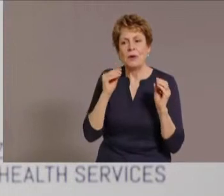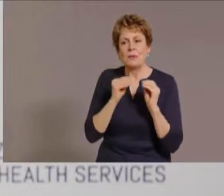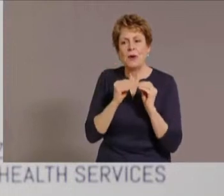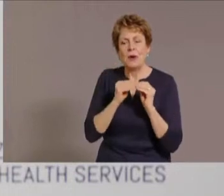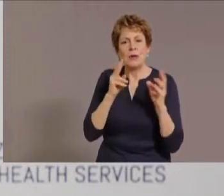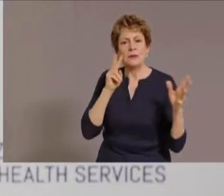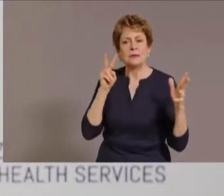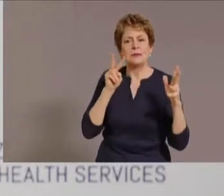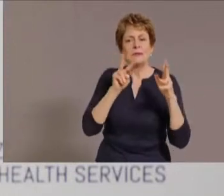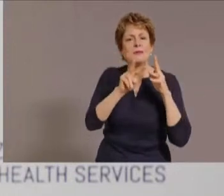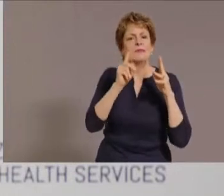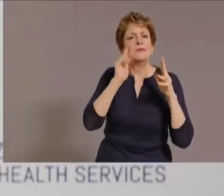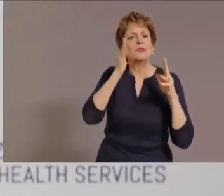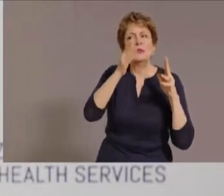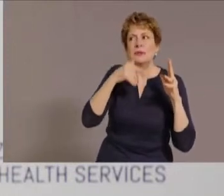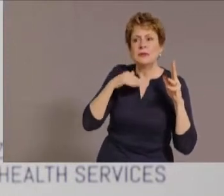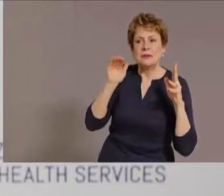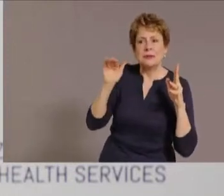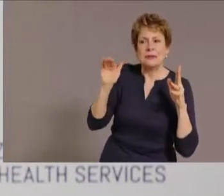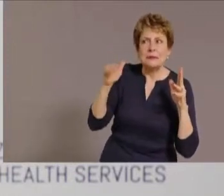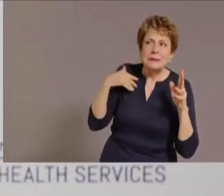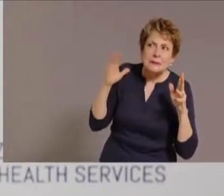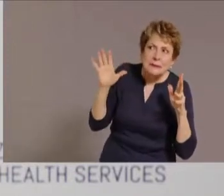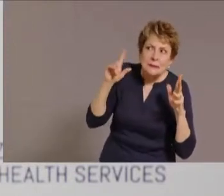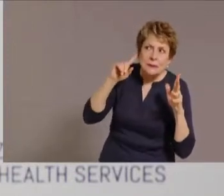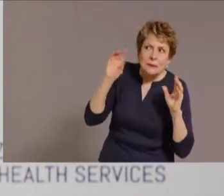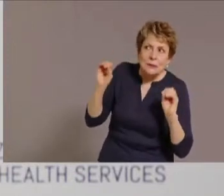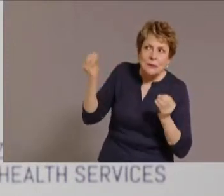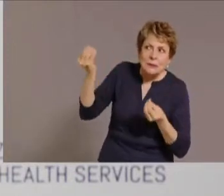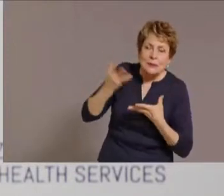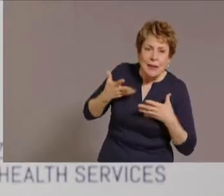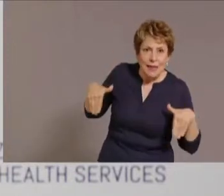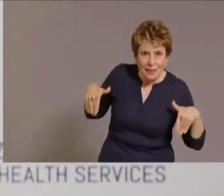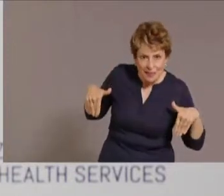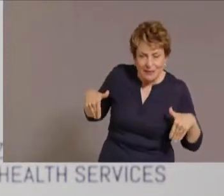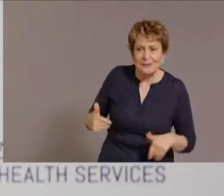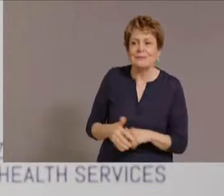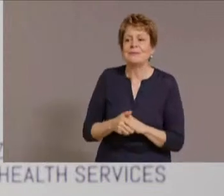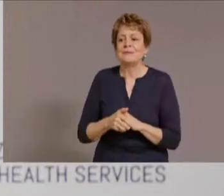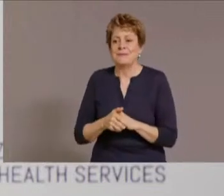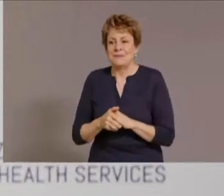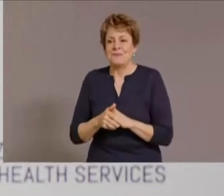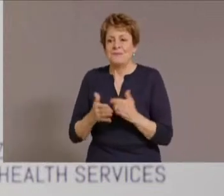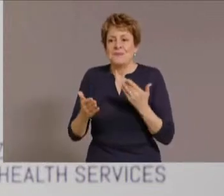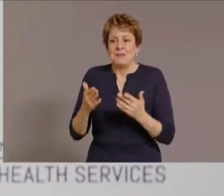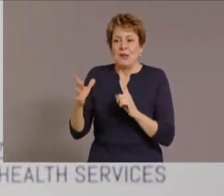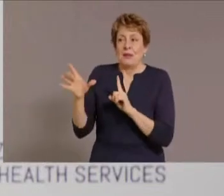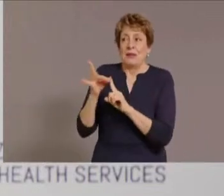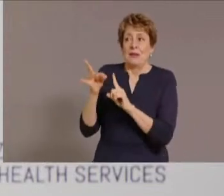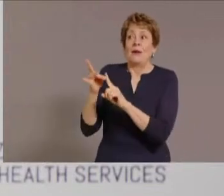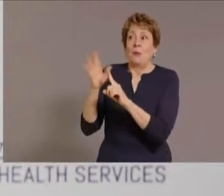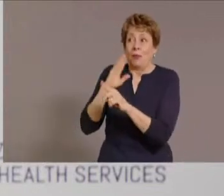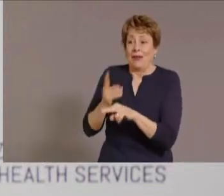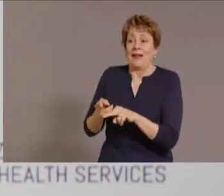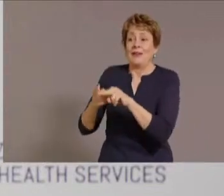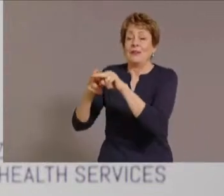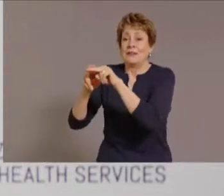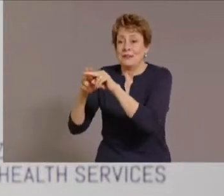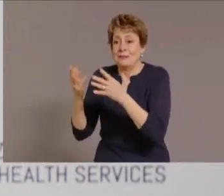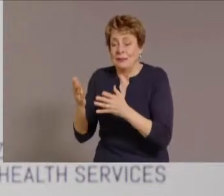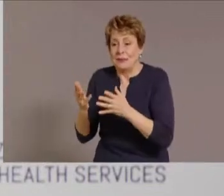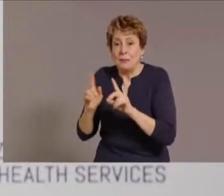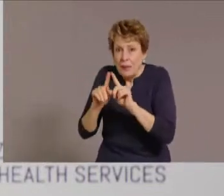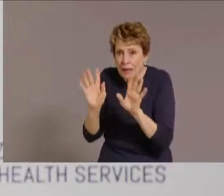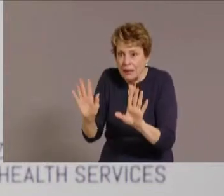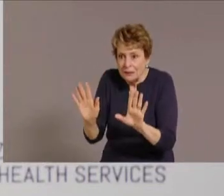is, you know, we might see a steady increase in cases, but as we get more and more people vaccinated,